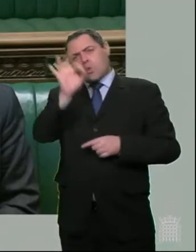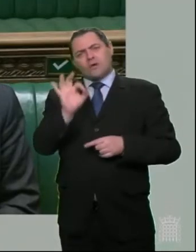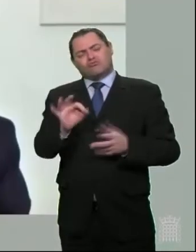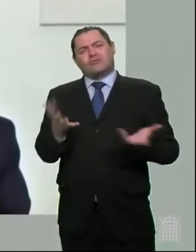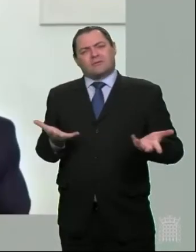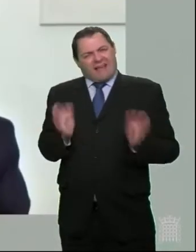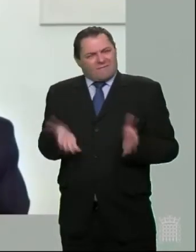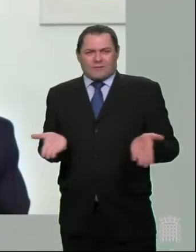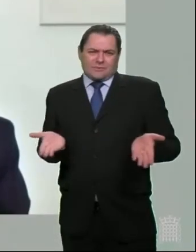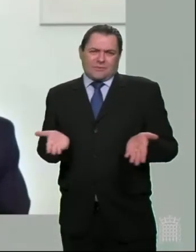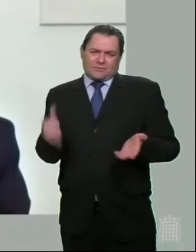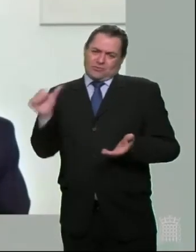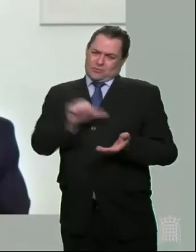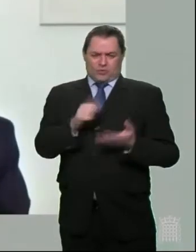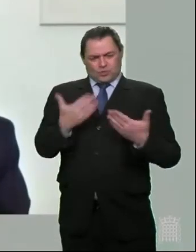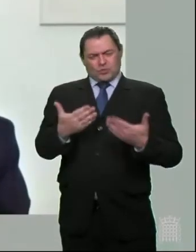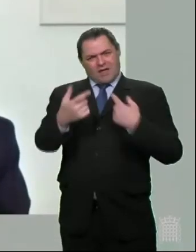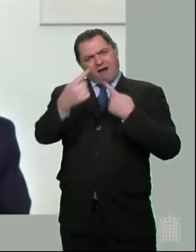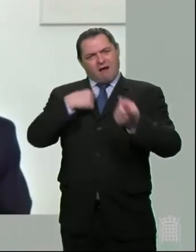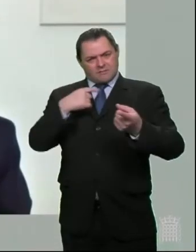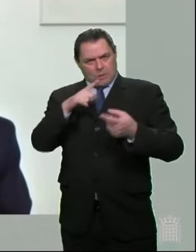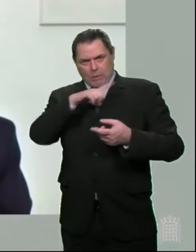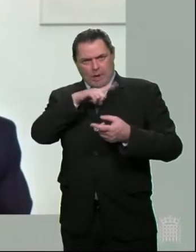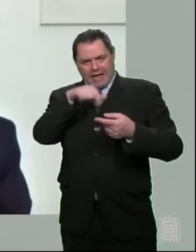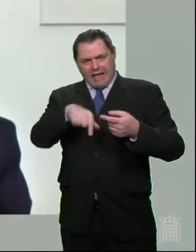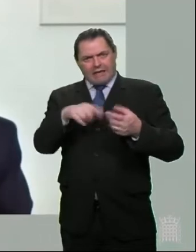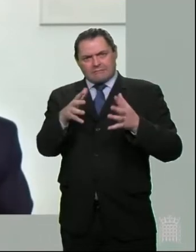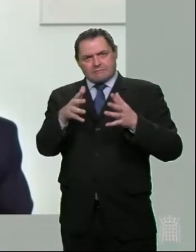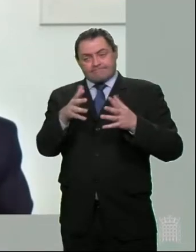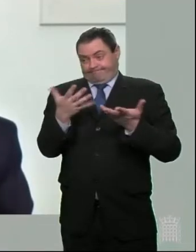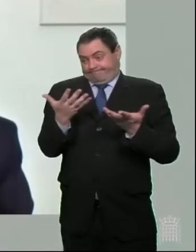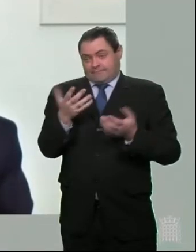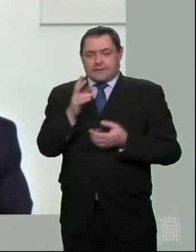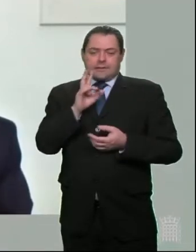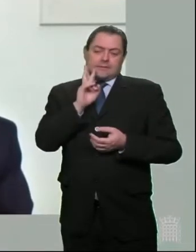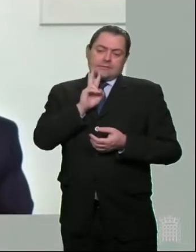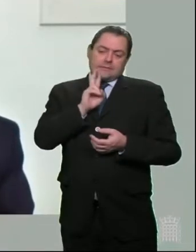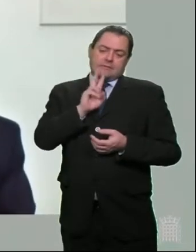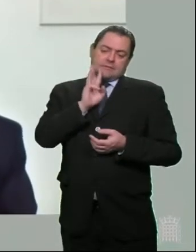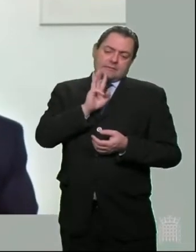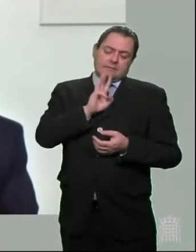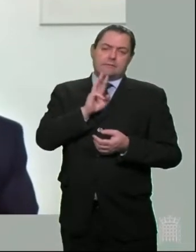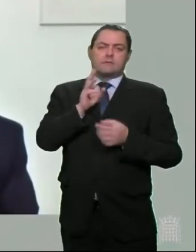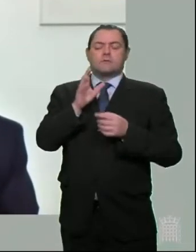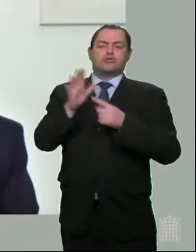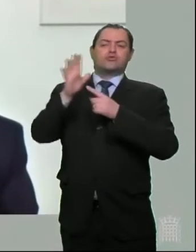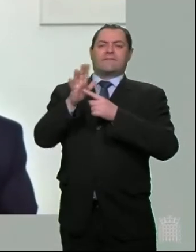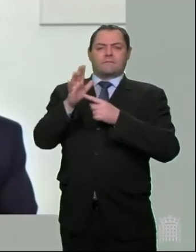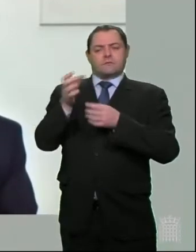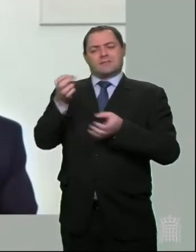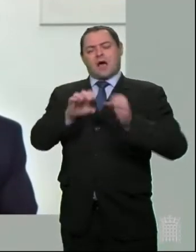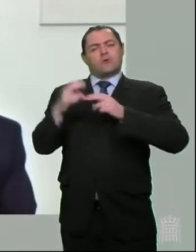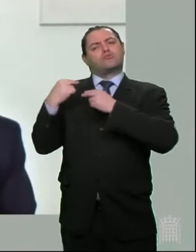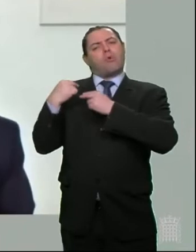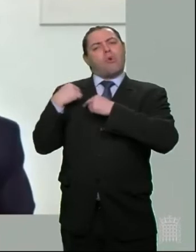decency to answer it today. A few days ago, the Chief Scientific Officer